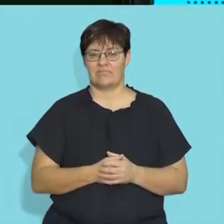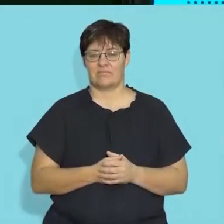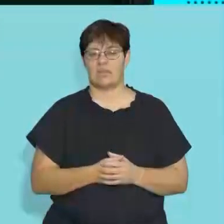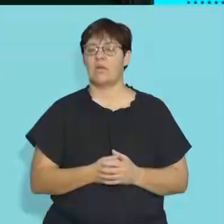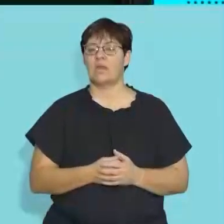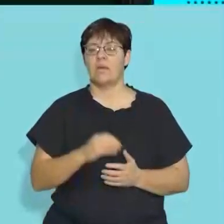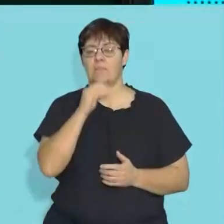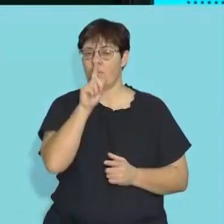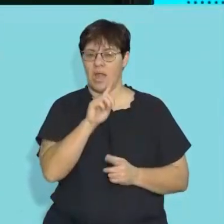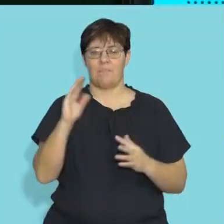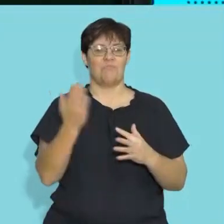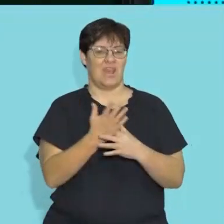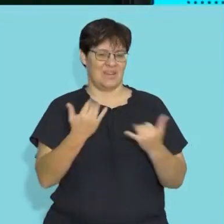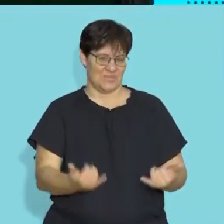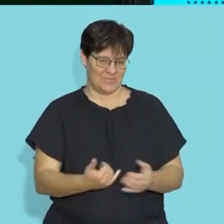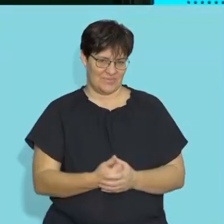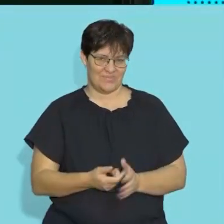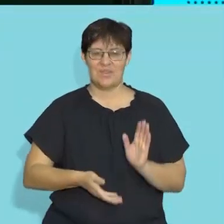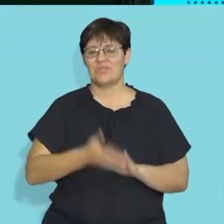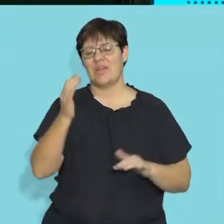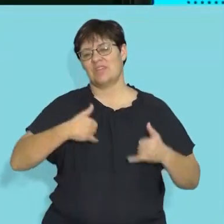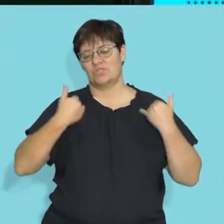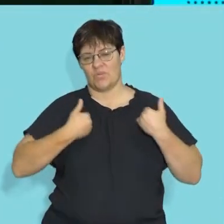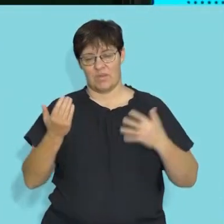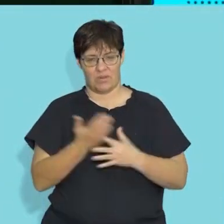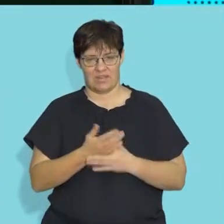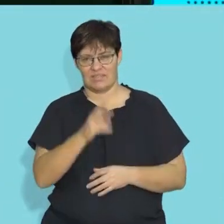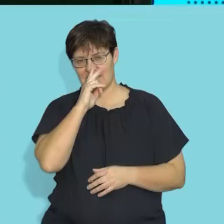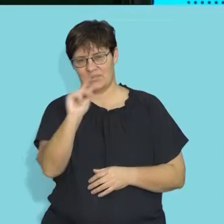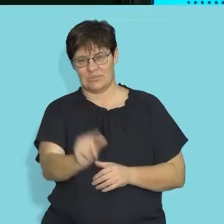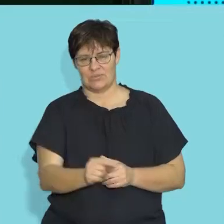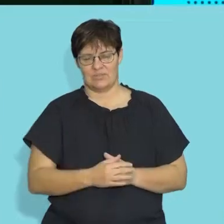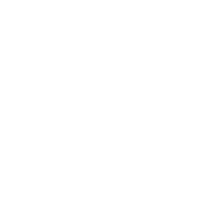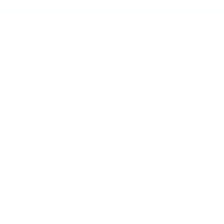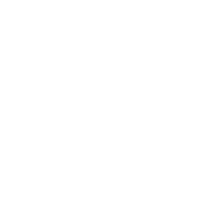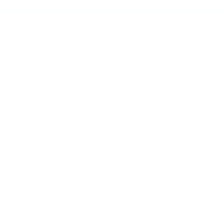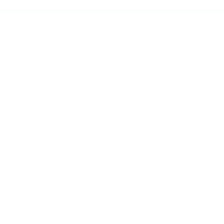to what we call a break. Go and enjoy the break. See you soon.